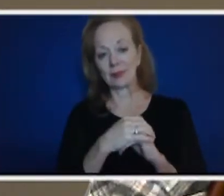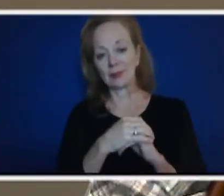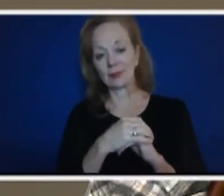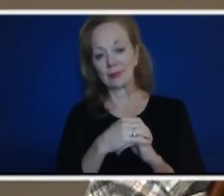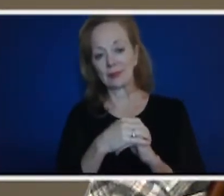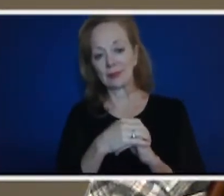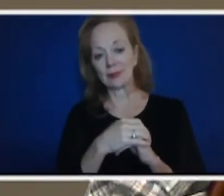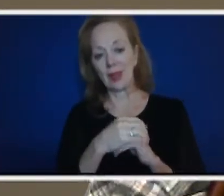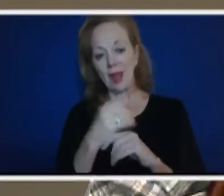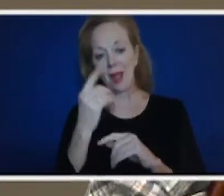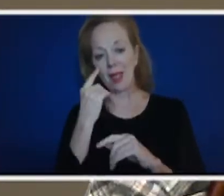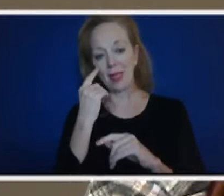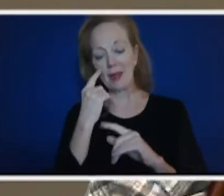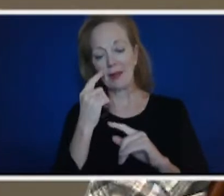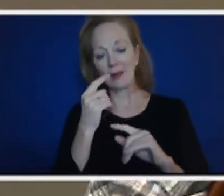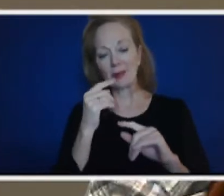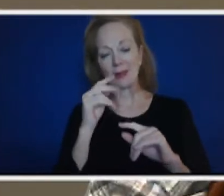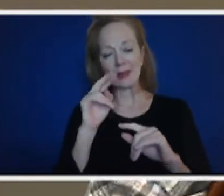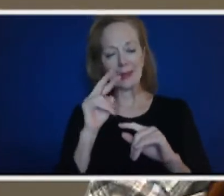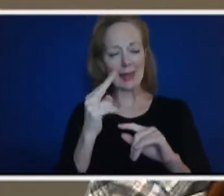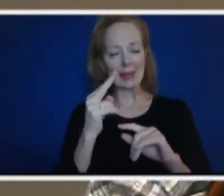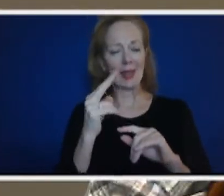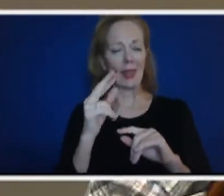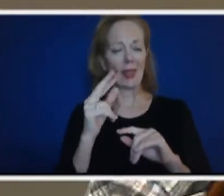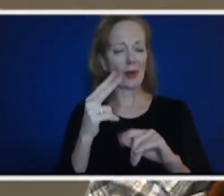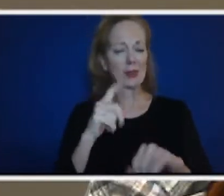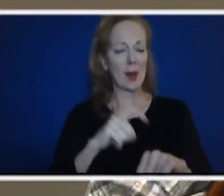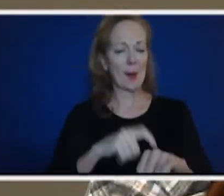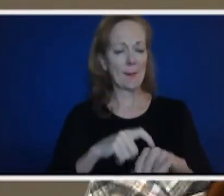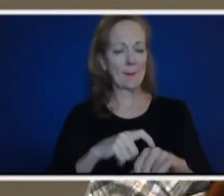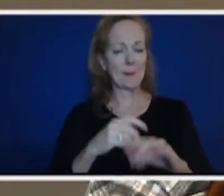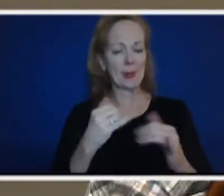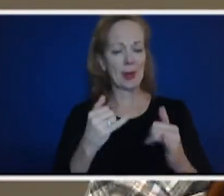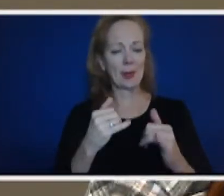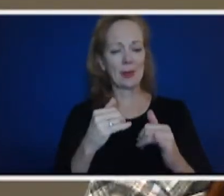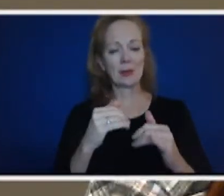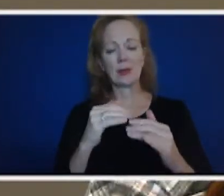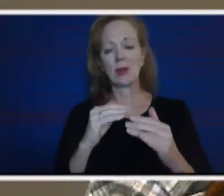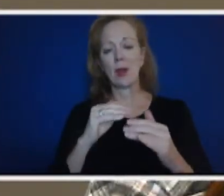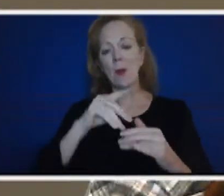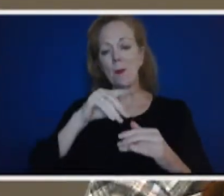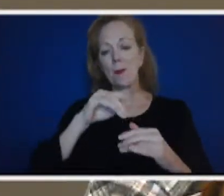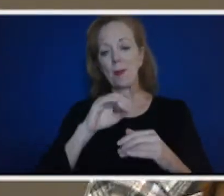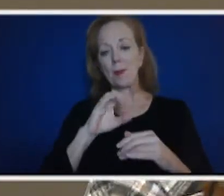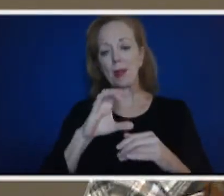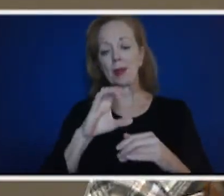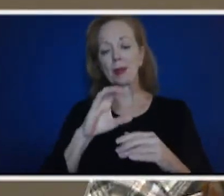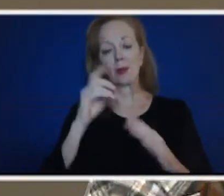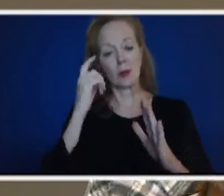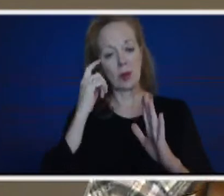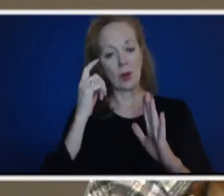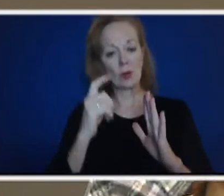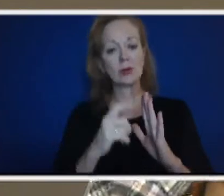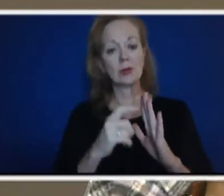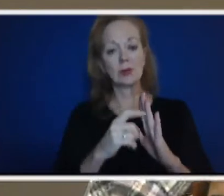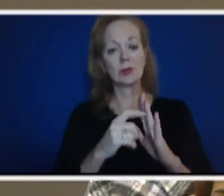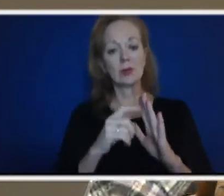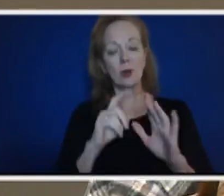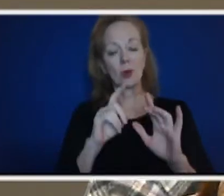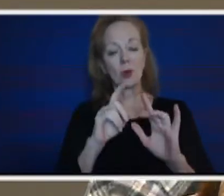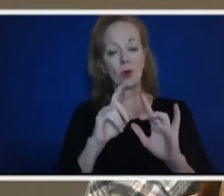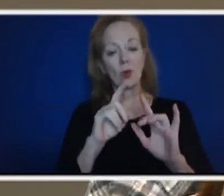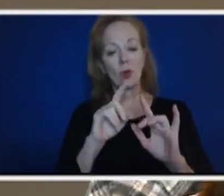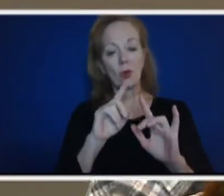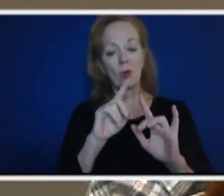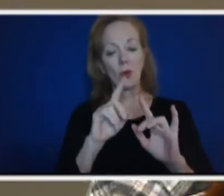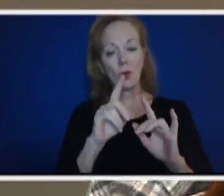I think this is the second or third time today this public notice process question had come up. So,